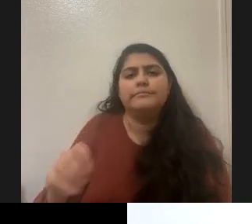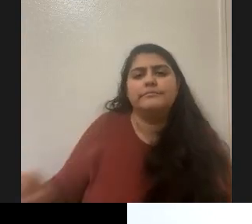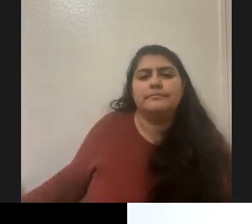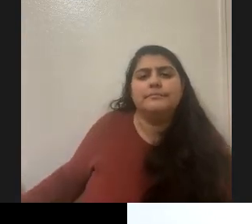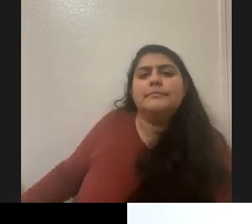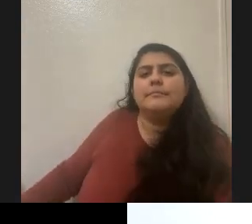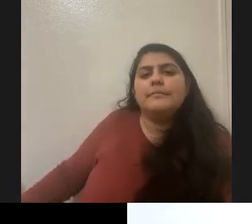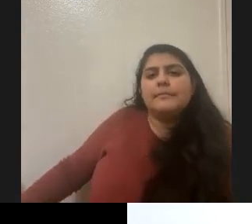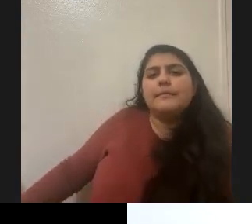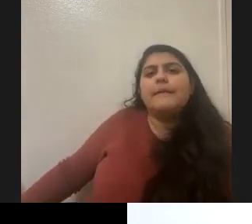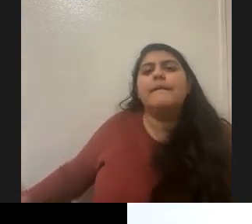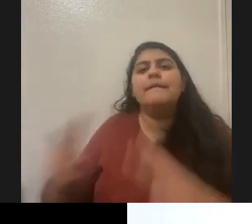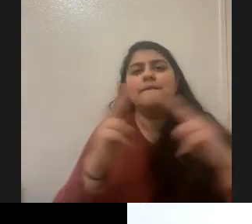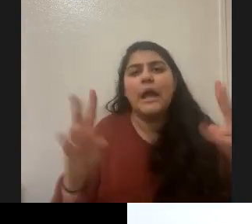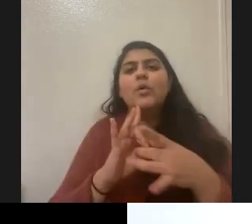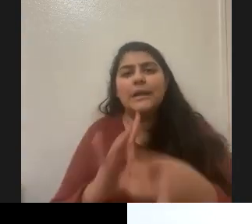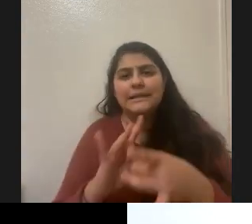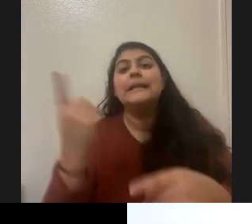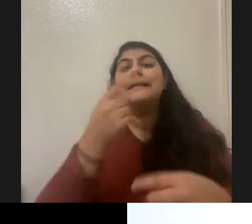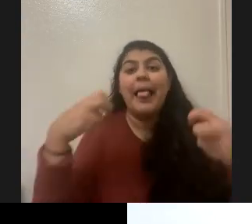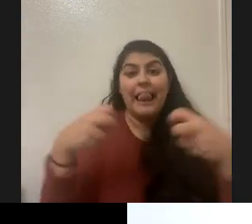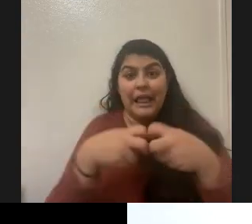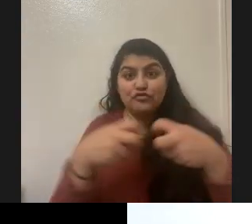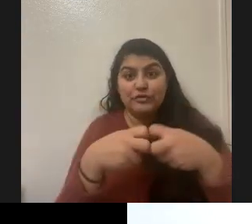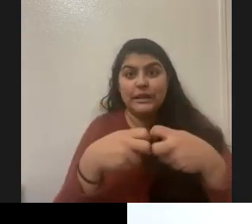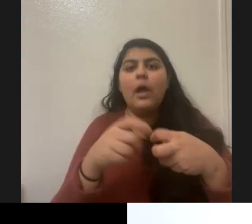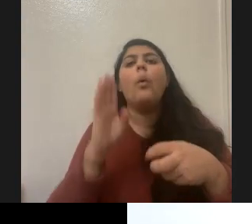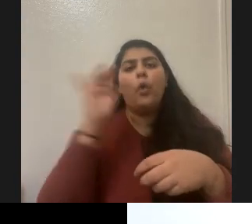very related. So something electrically charged will also be magnetic.